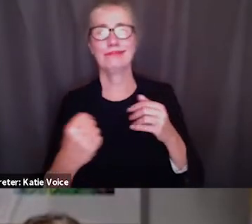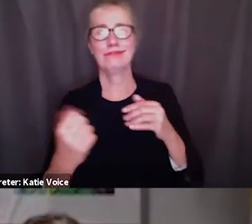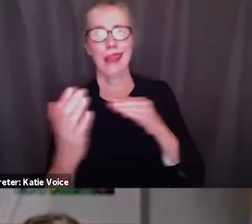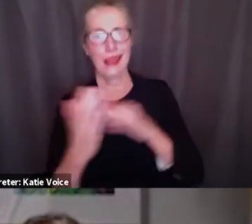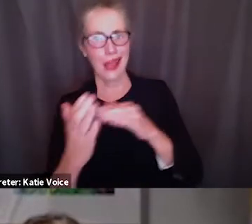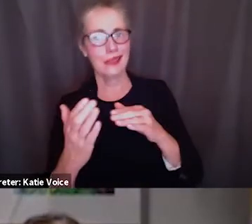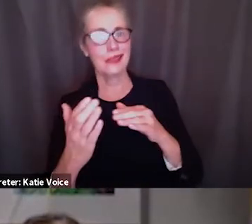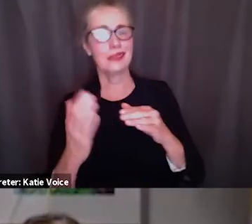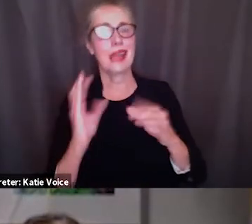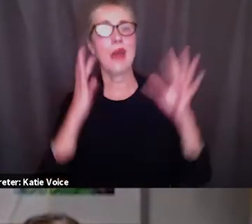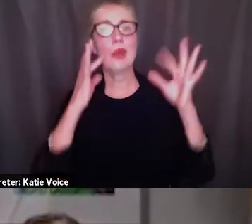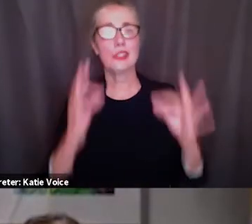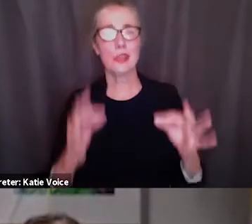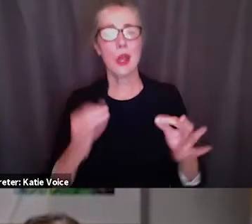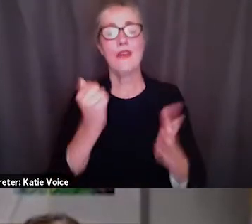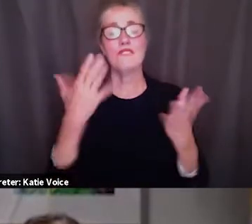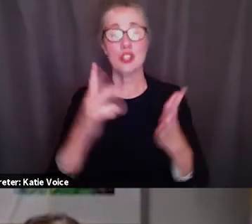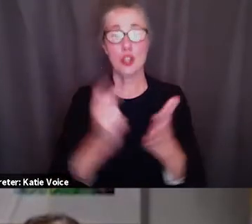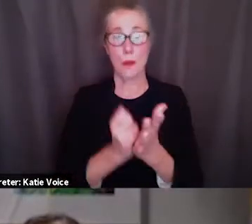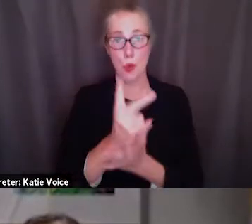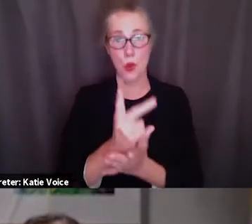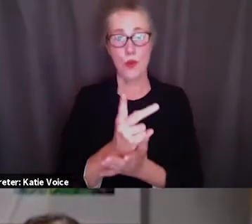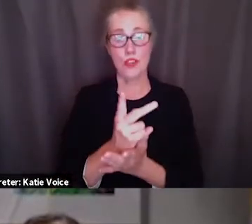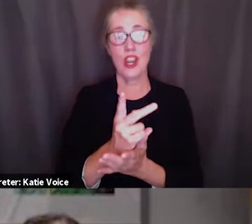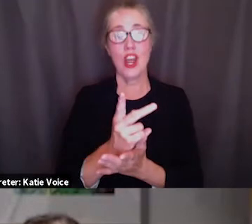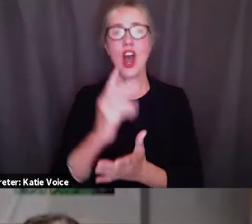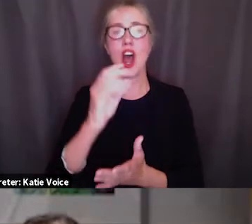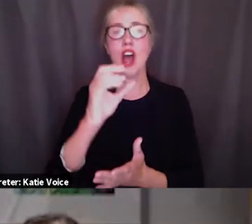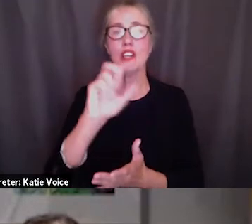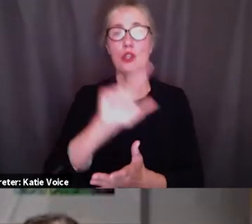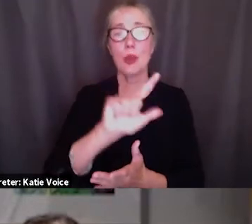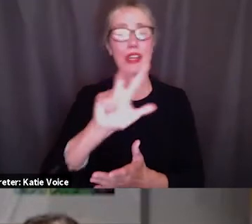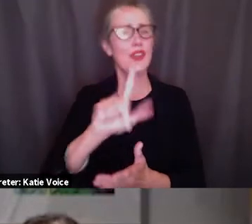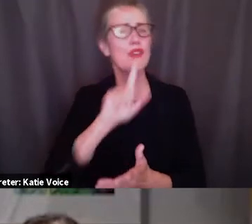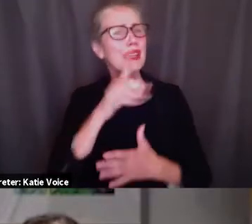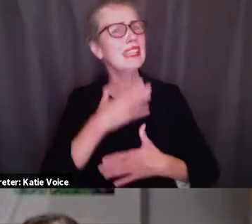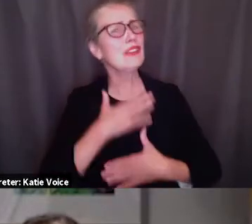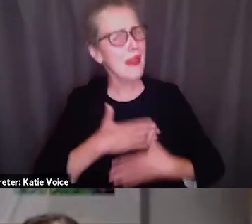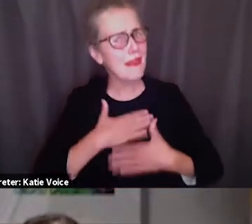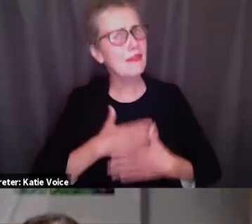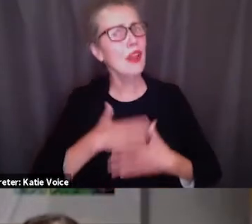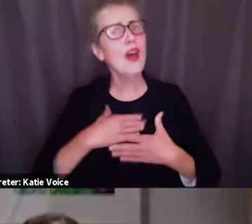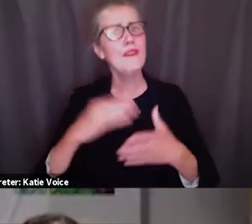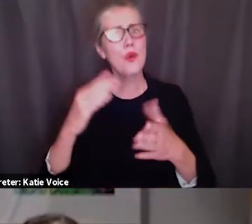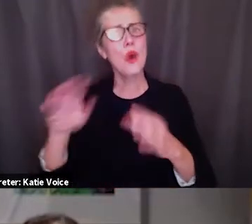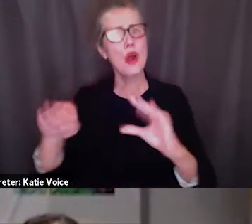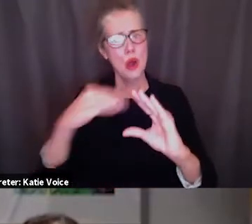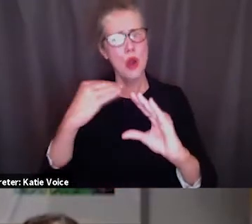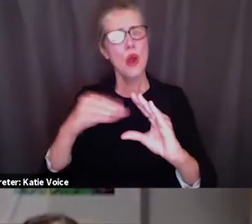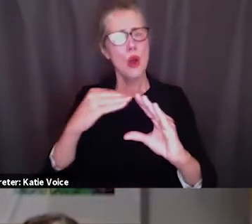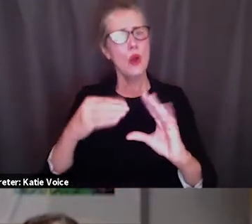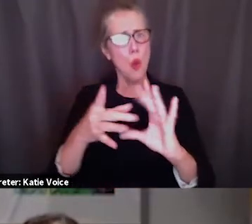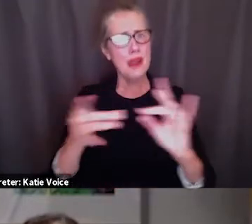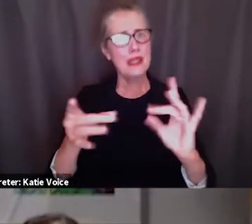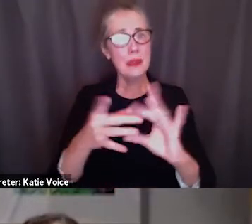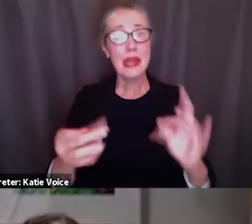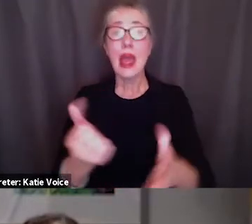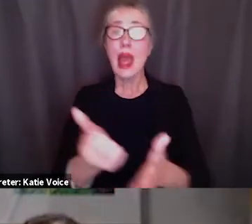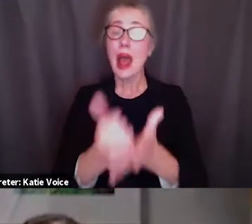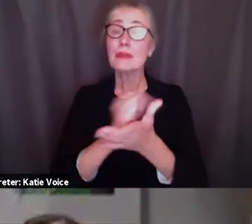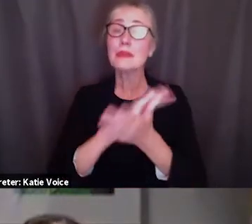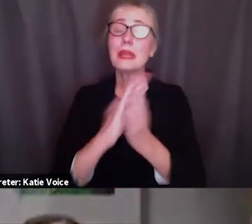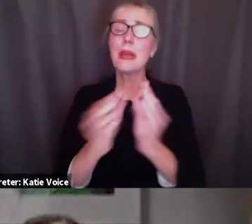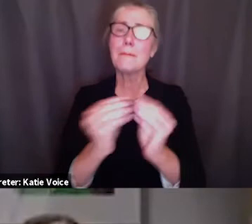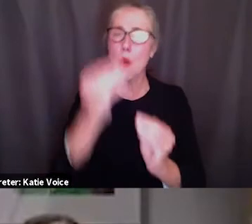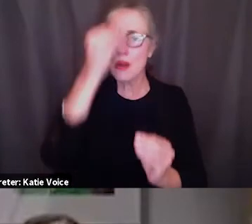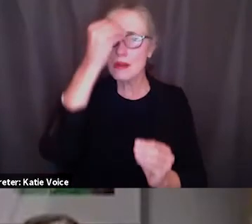on the 23rd. And again, I'm very grateful for this correspondence. It helps us become more knowledgeable and reflective. I